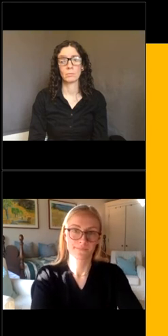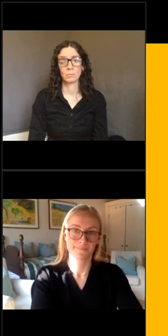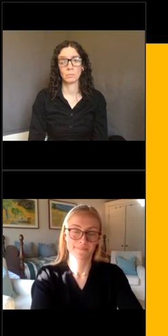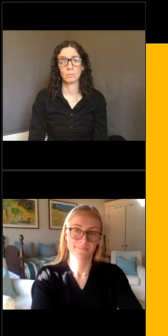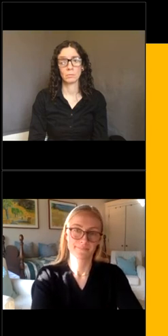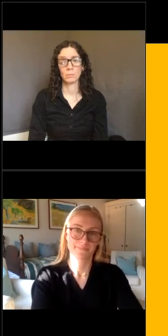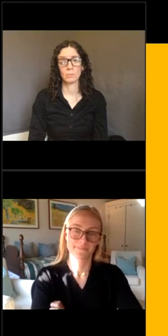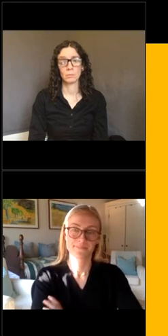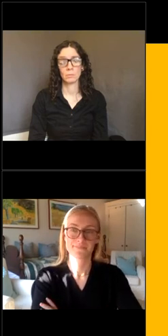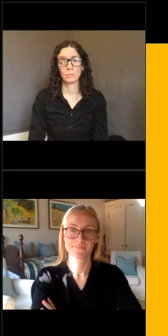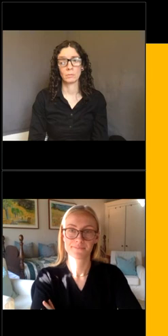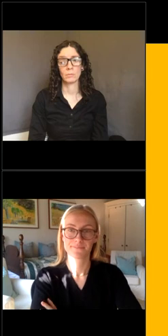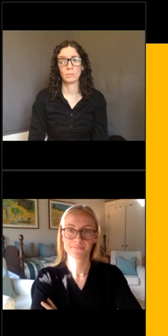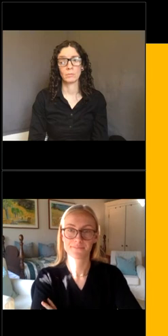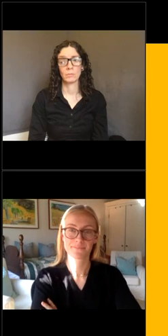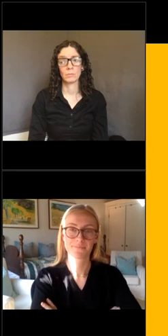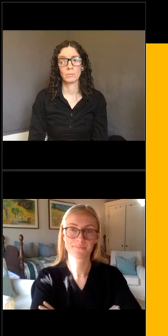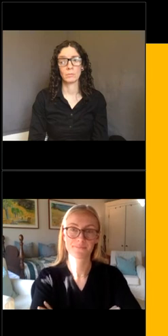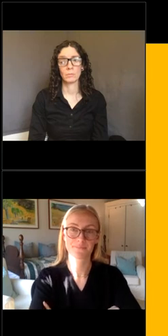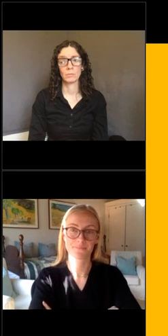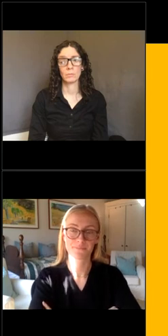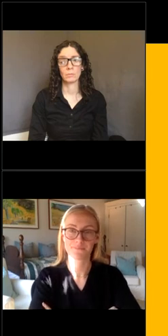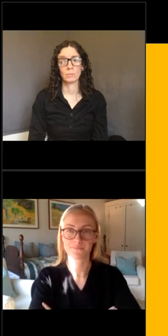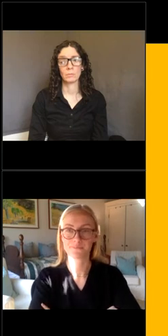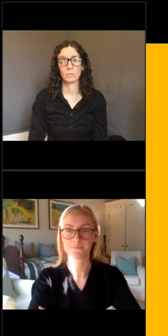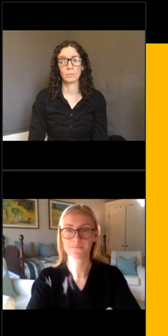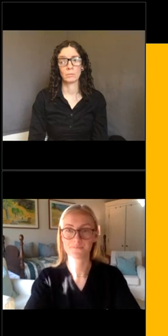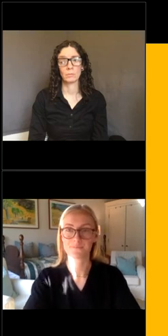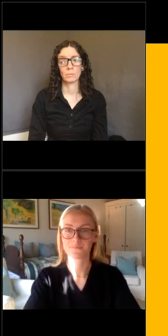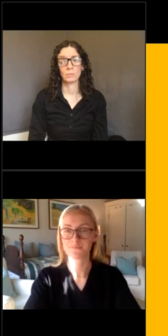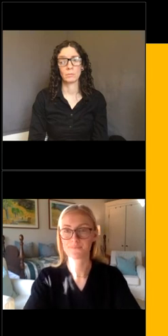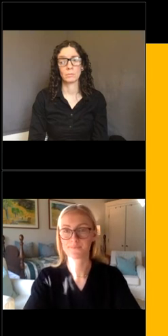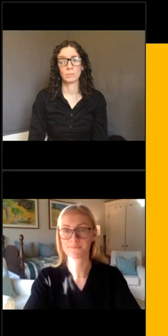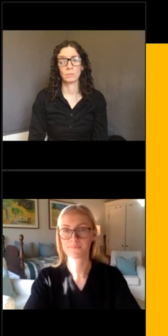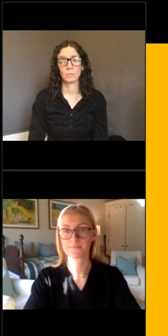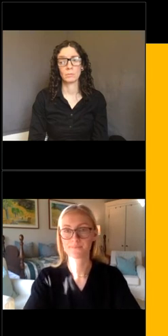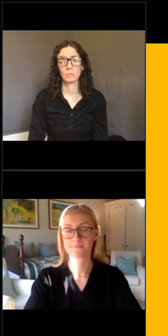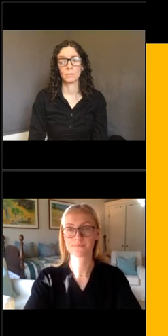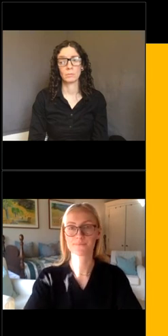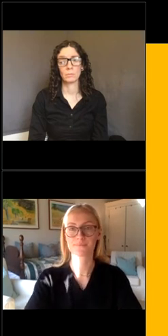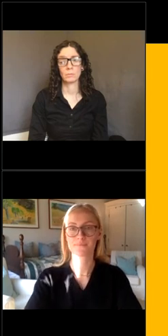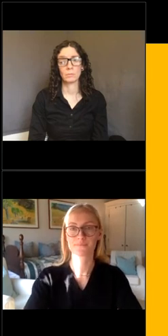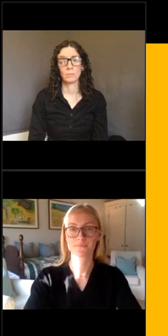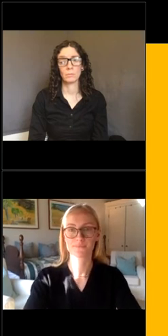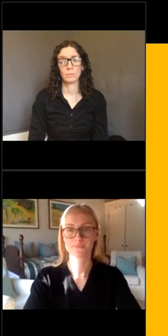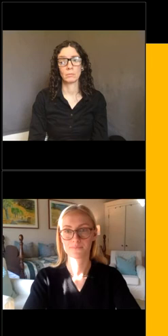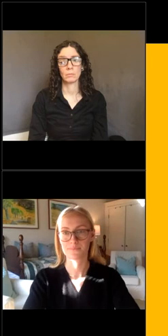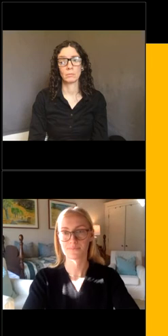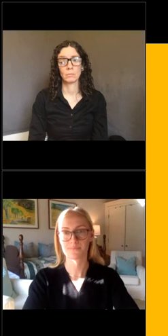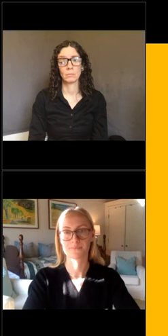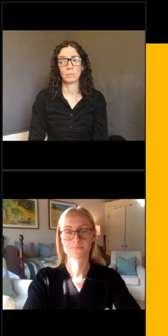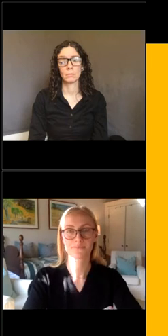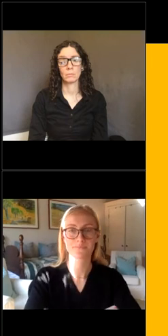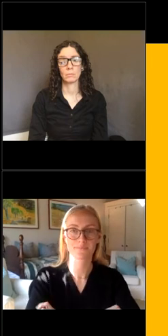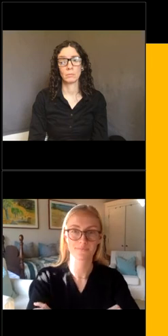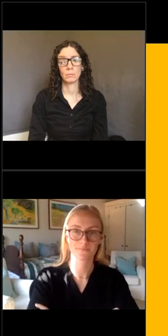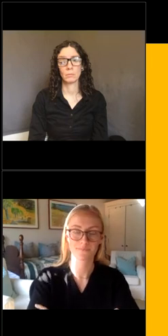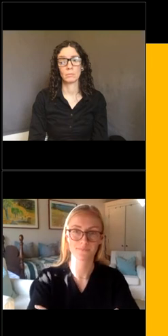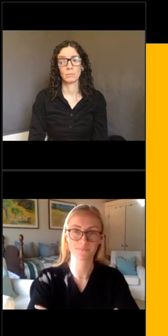to a certain fisheries area. And having